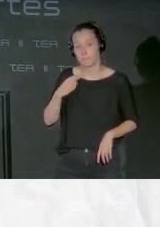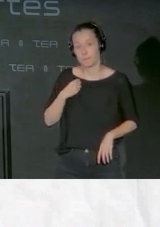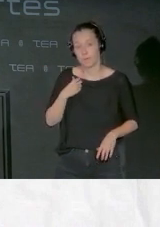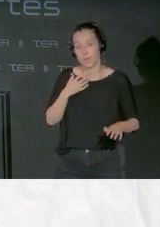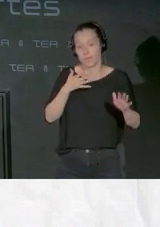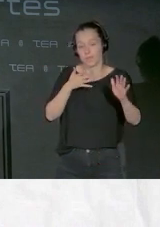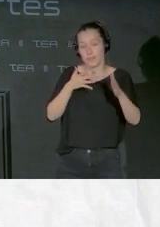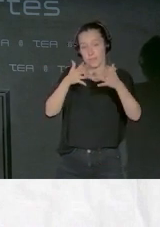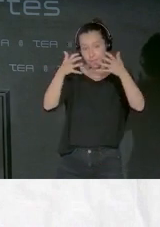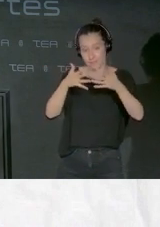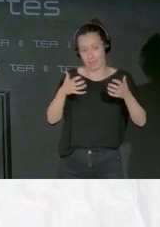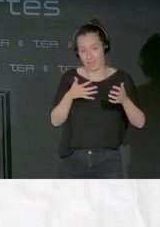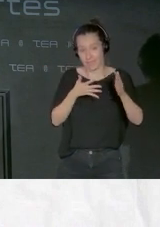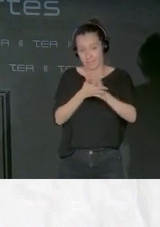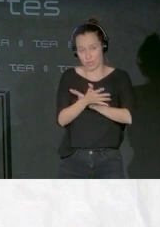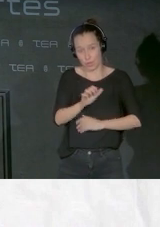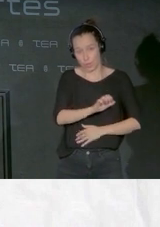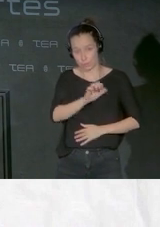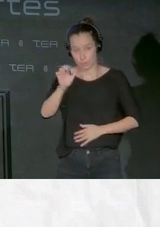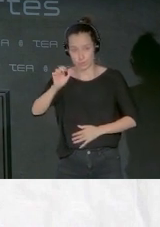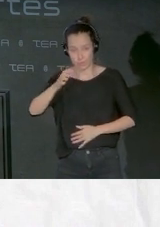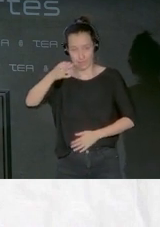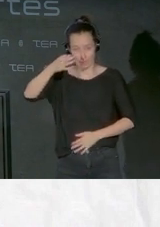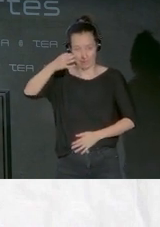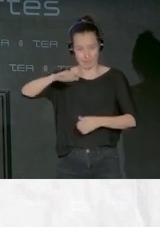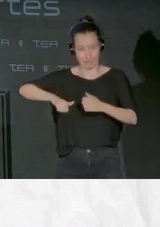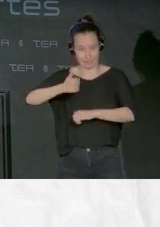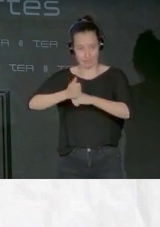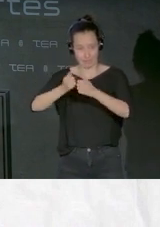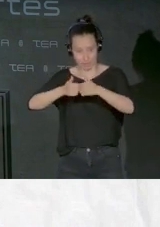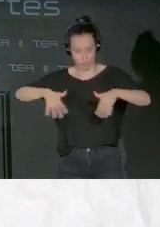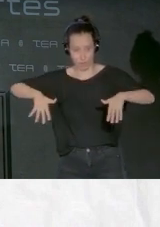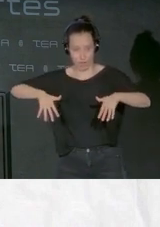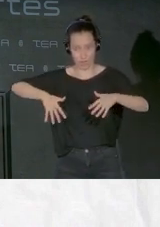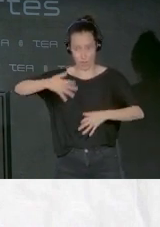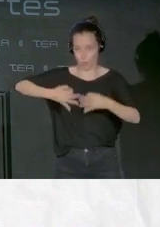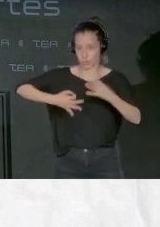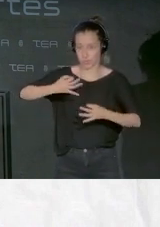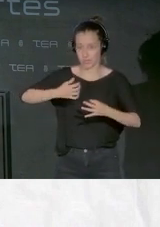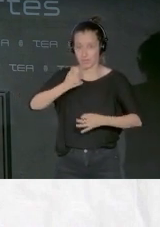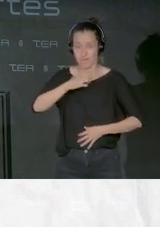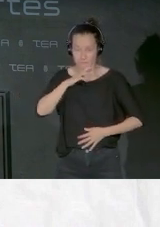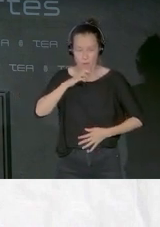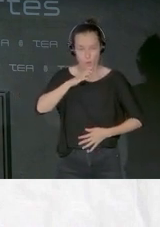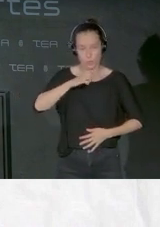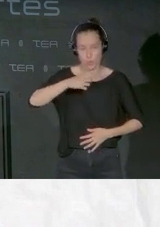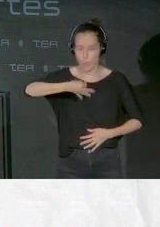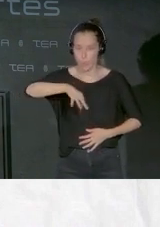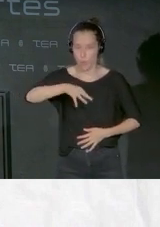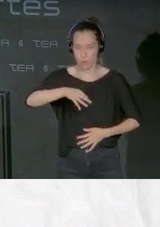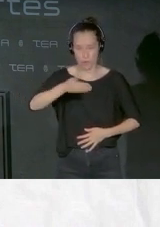creative value and the original creation that is a video game.